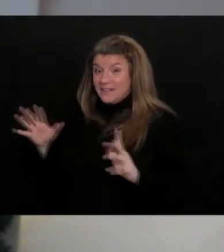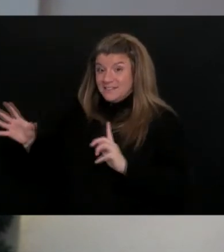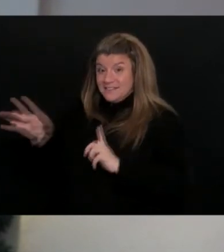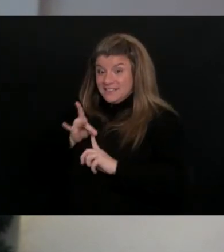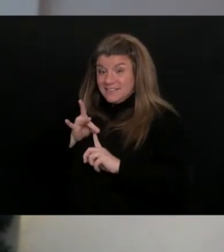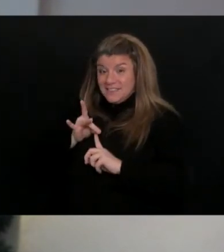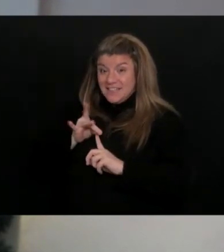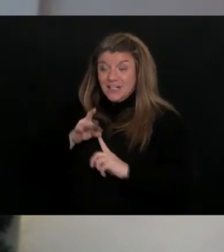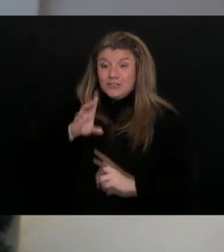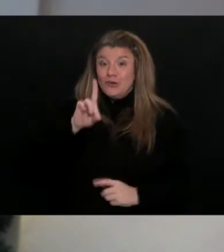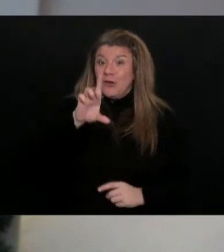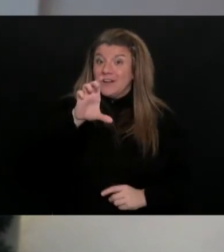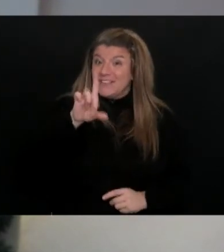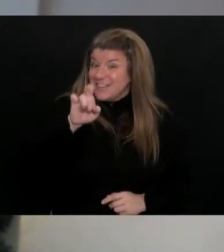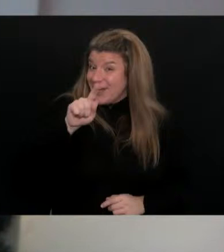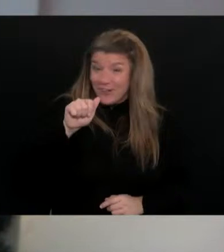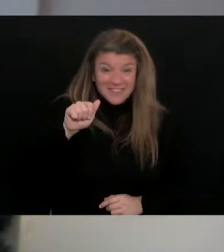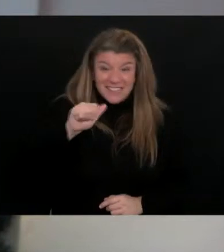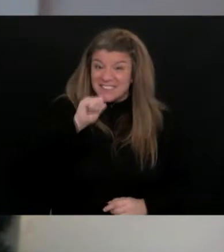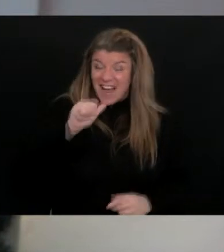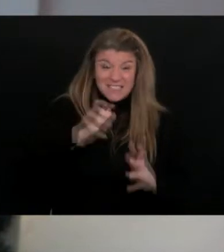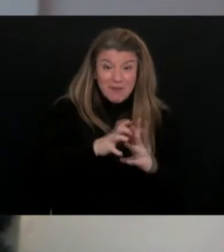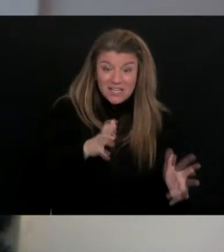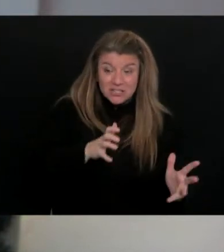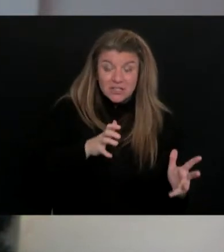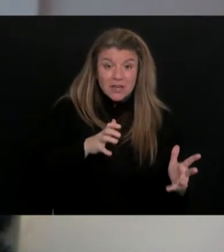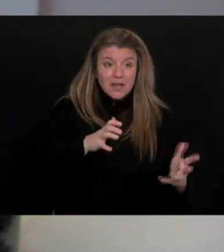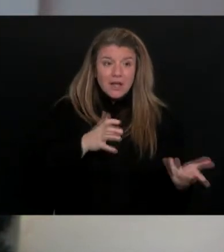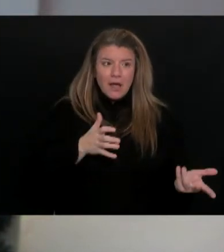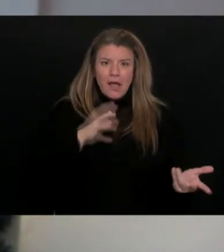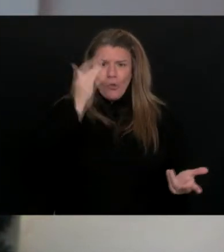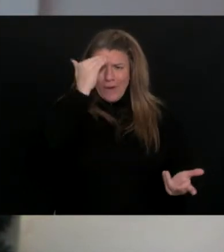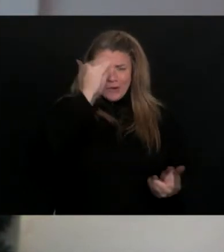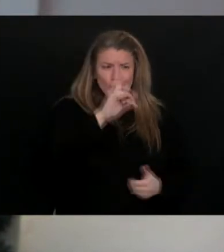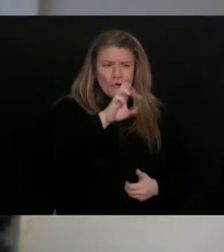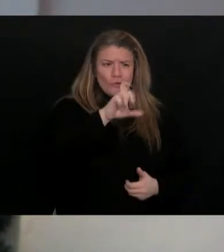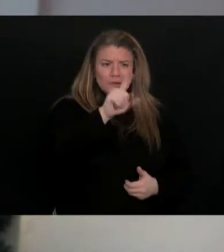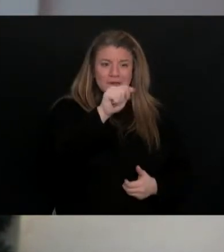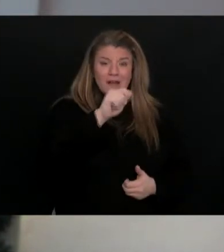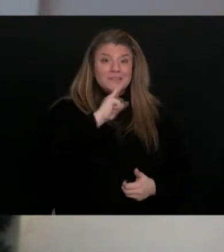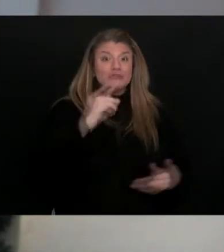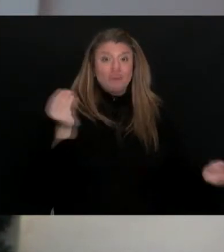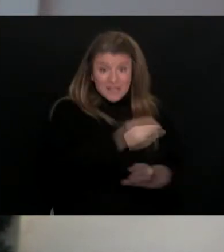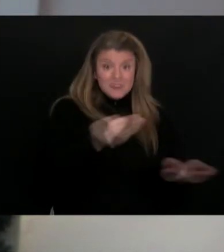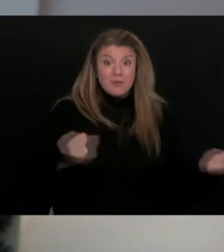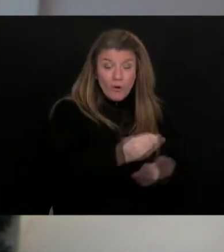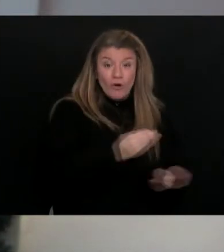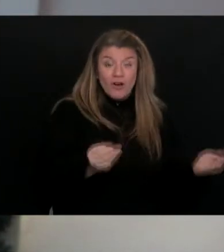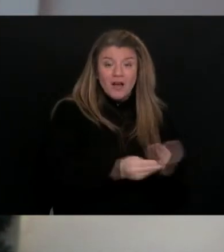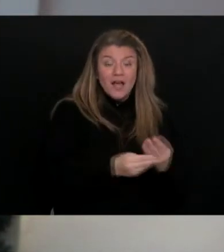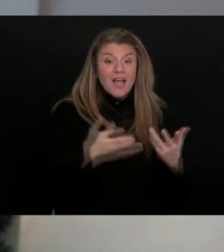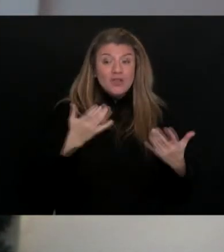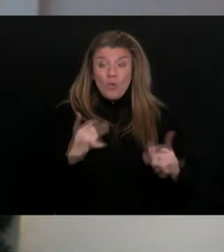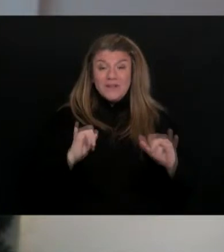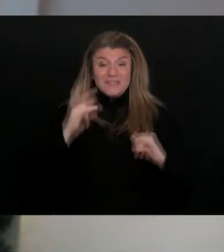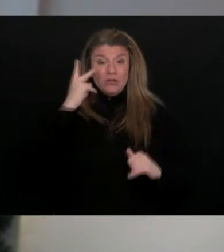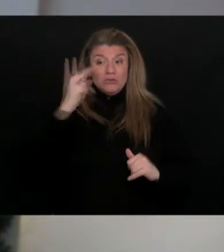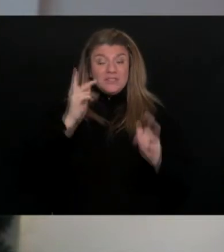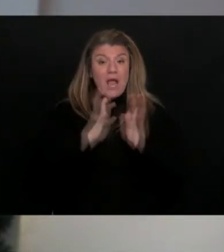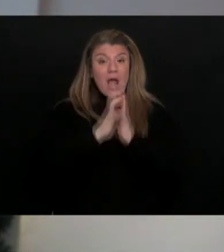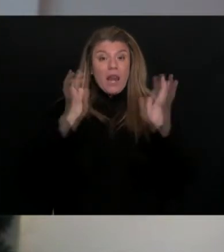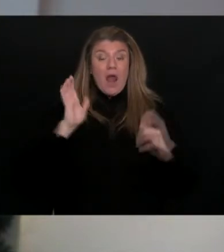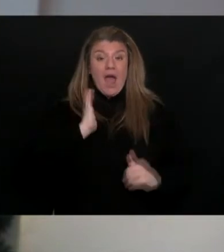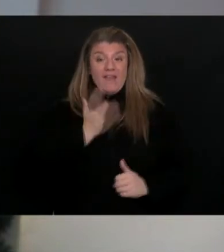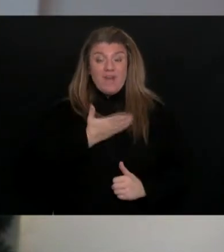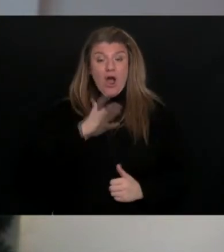variant, which is highly, highly transmissible. When we look at the US, we still see the vast majority of